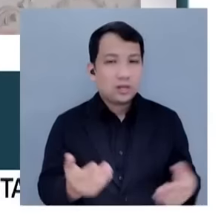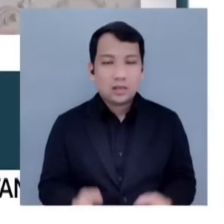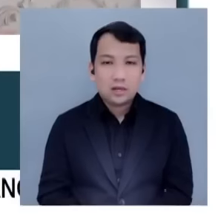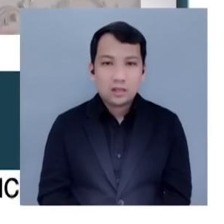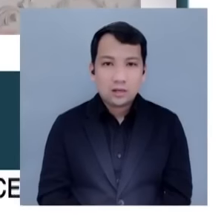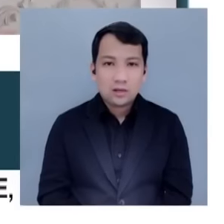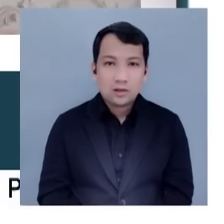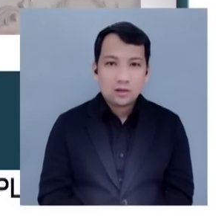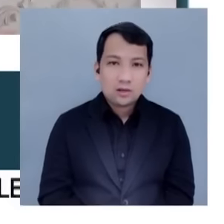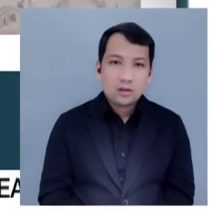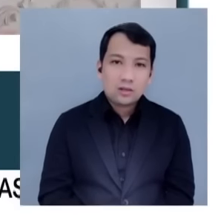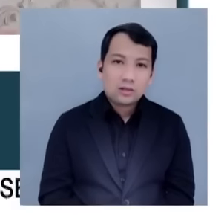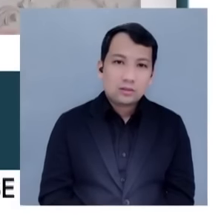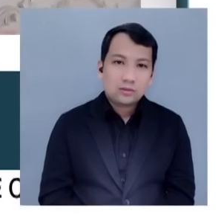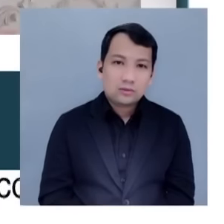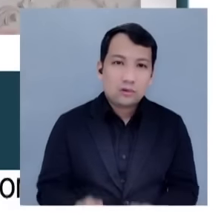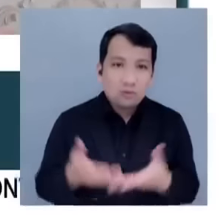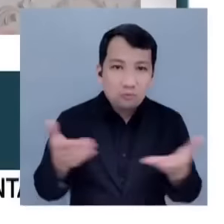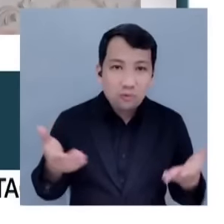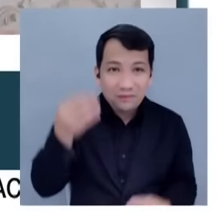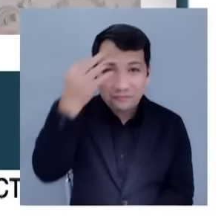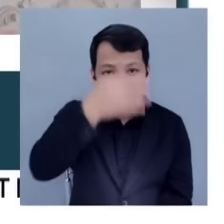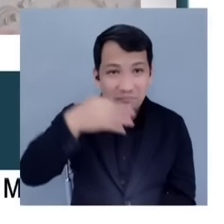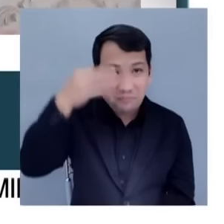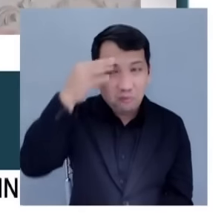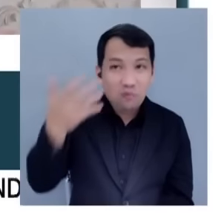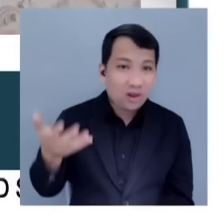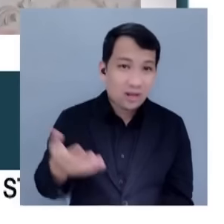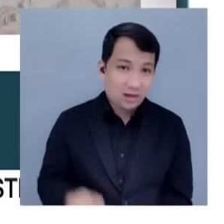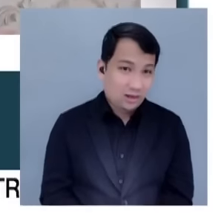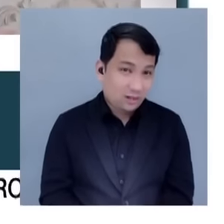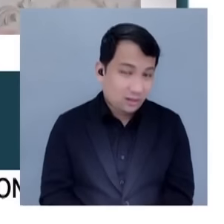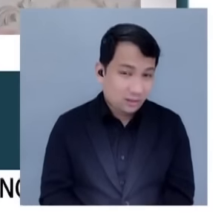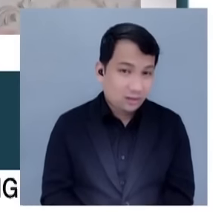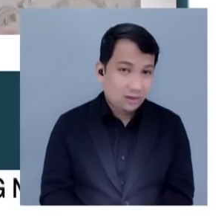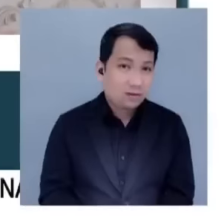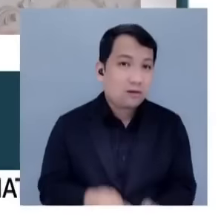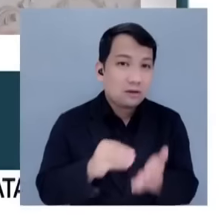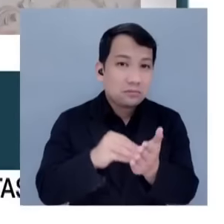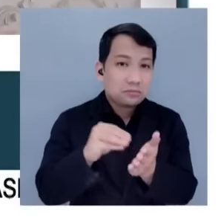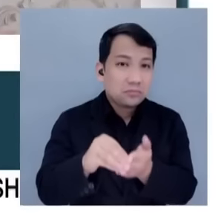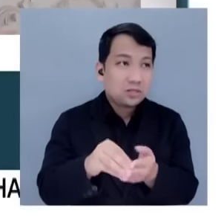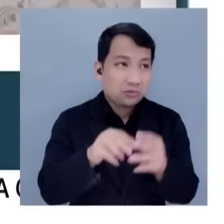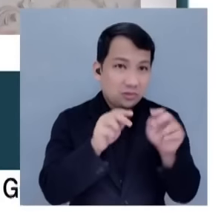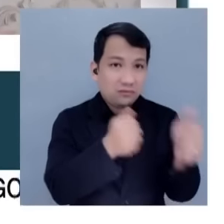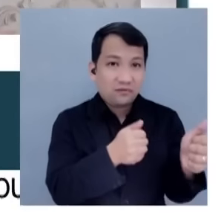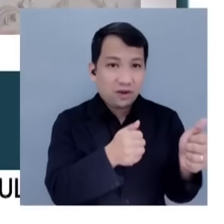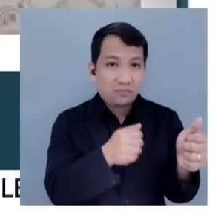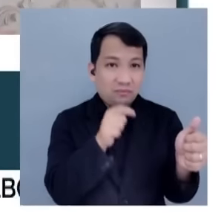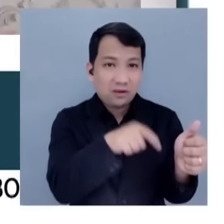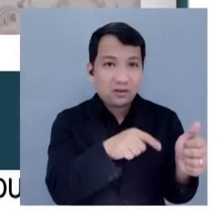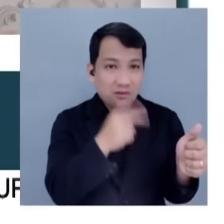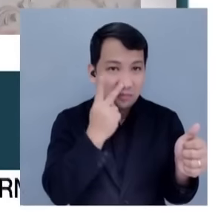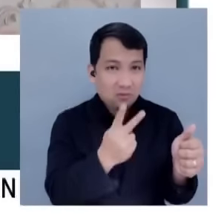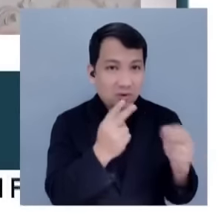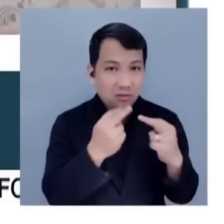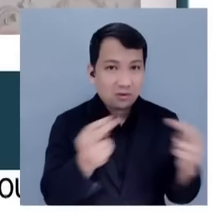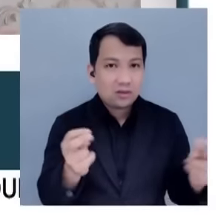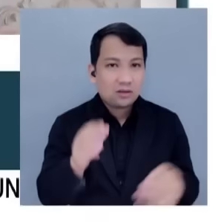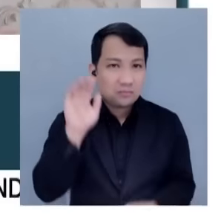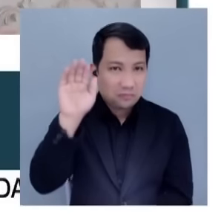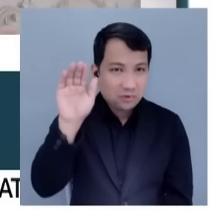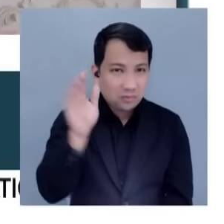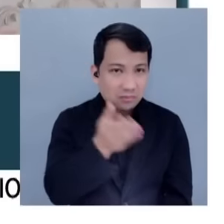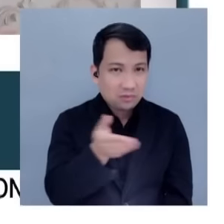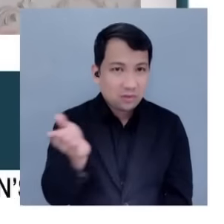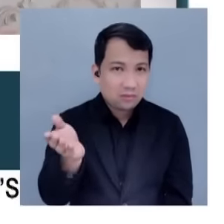walang mukha, no? Pero milyon ang nagpapanood. Siyempre, panawagan din natin